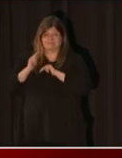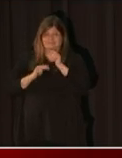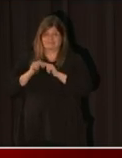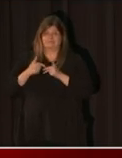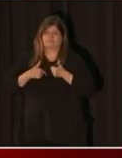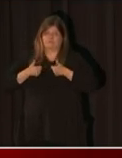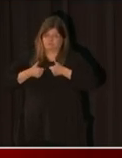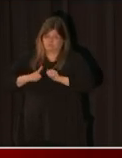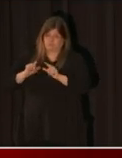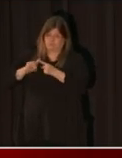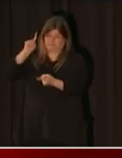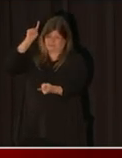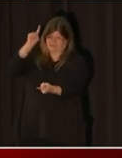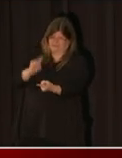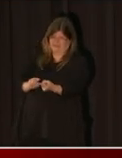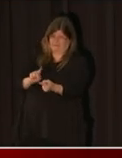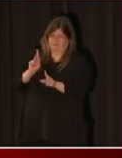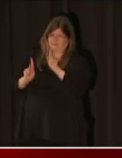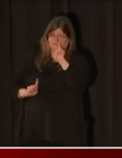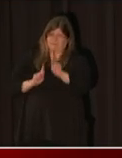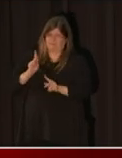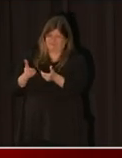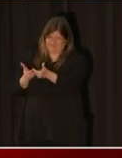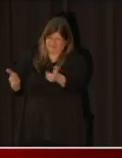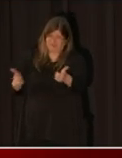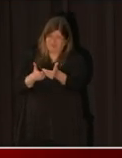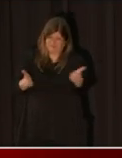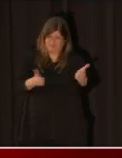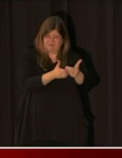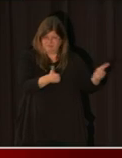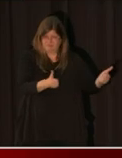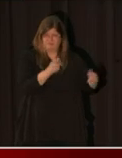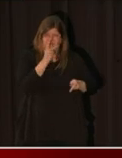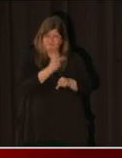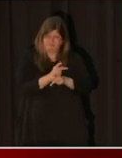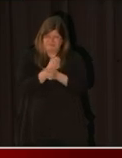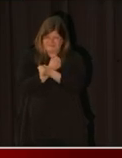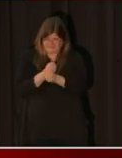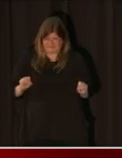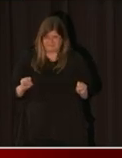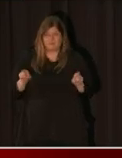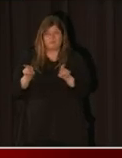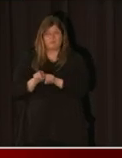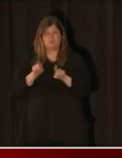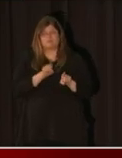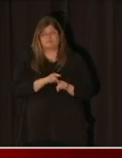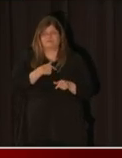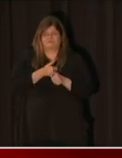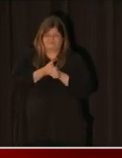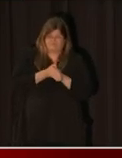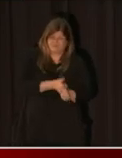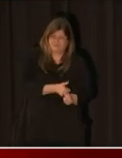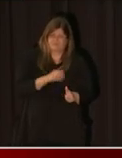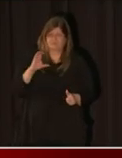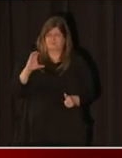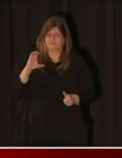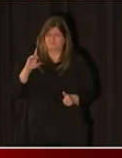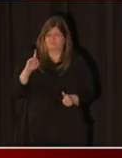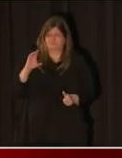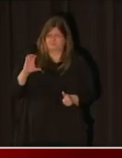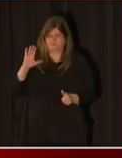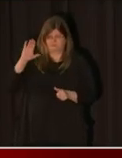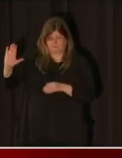low barrier shelters, and have identified, consistent with CDC guidelines, that the use of